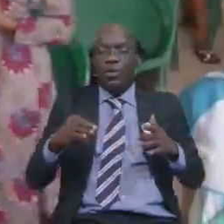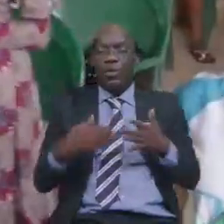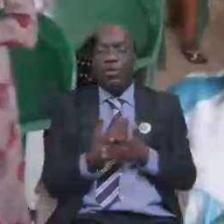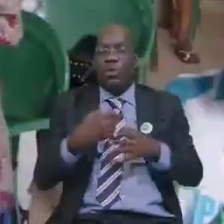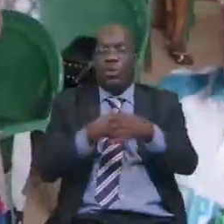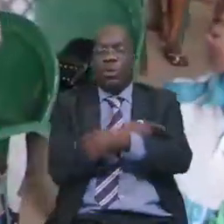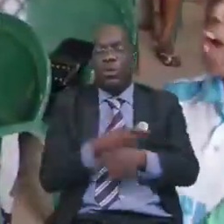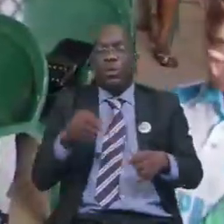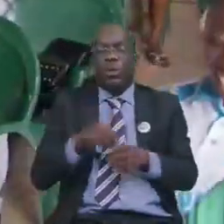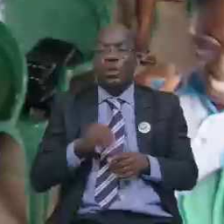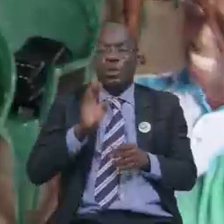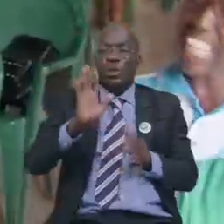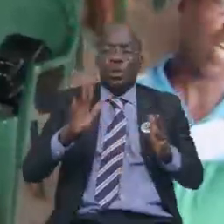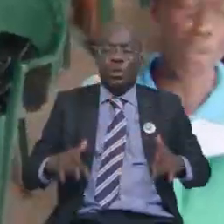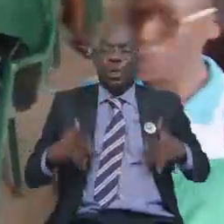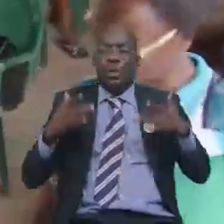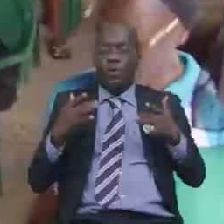in your life,